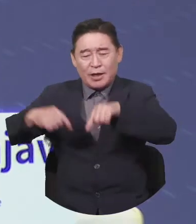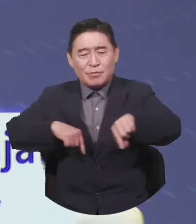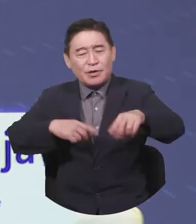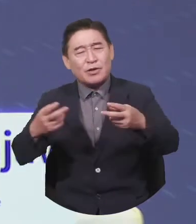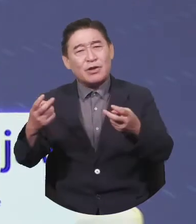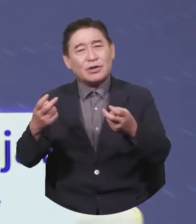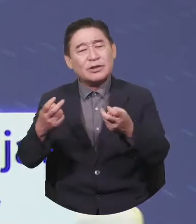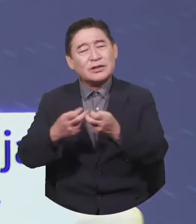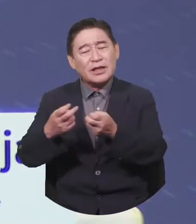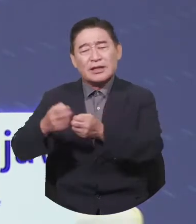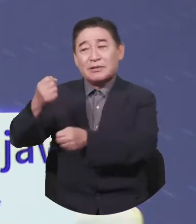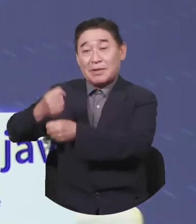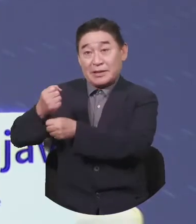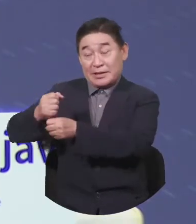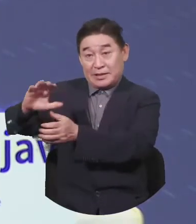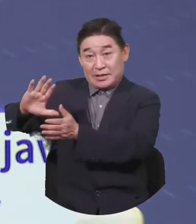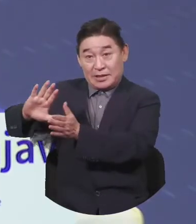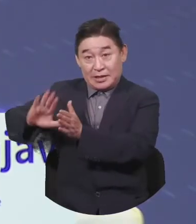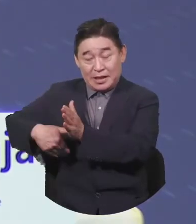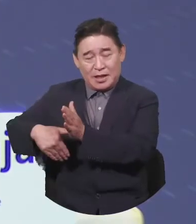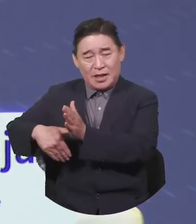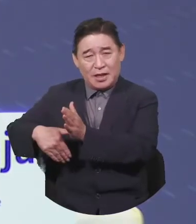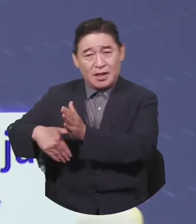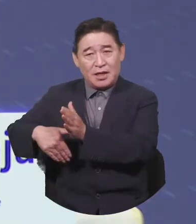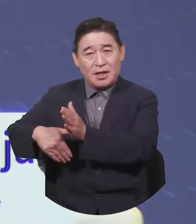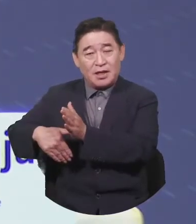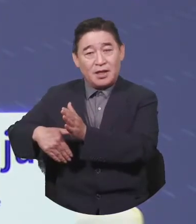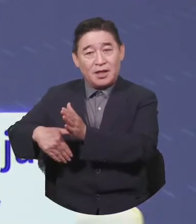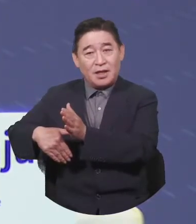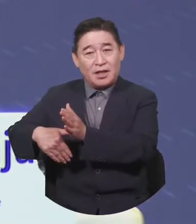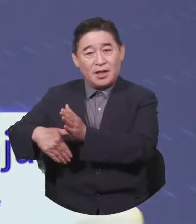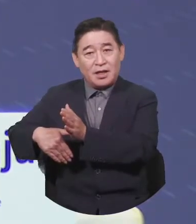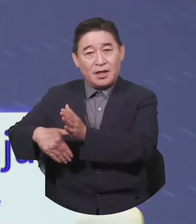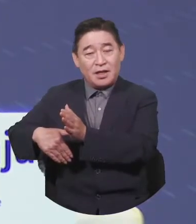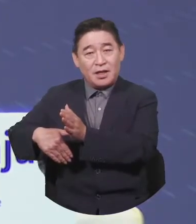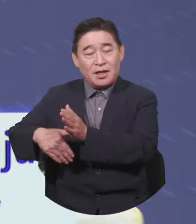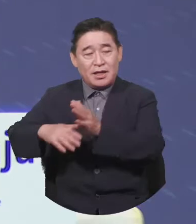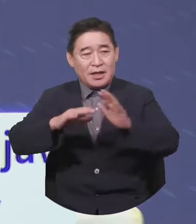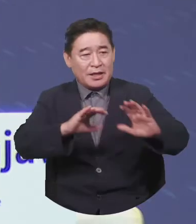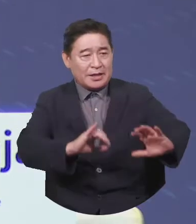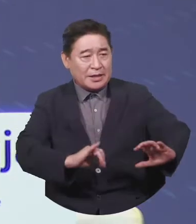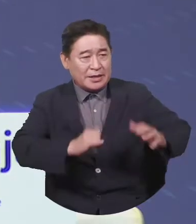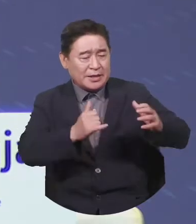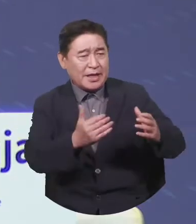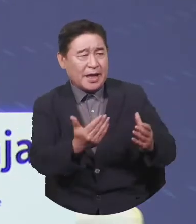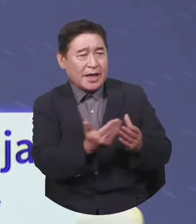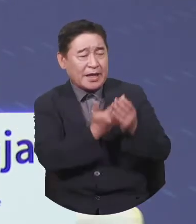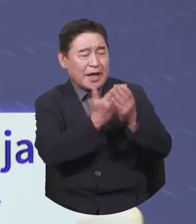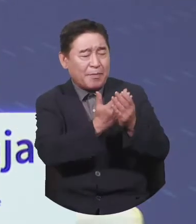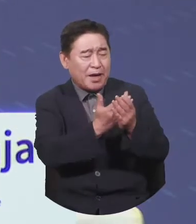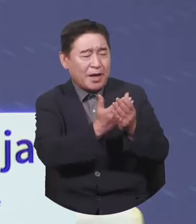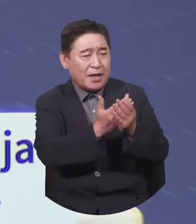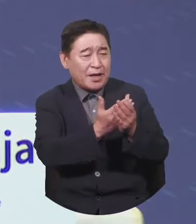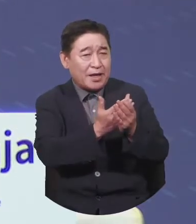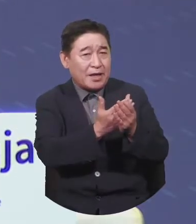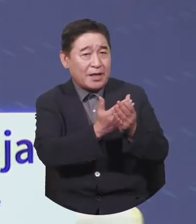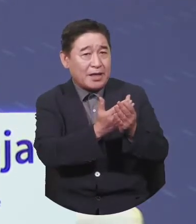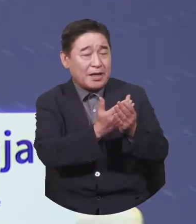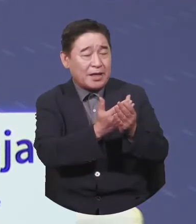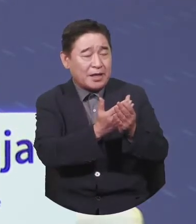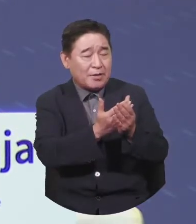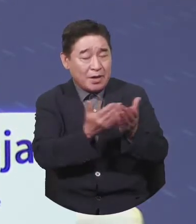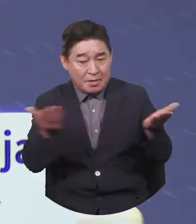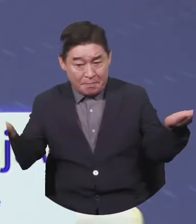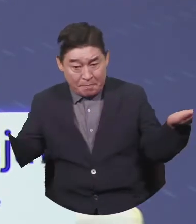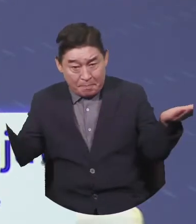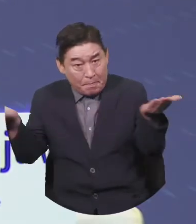global development agenda. This will facilitate the convergence of principles and visions,